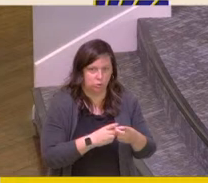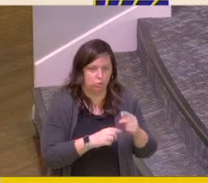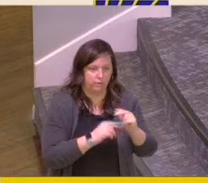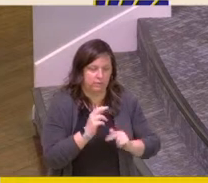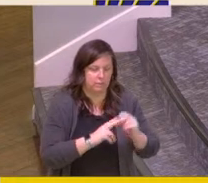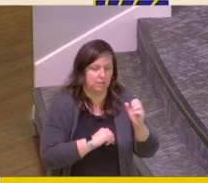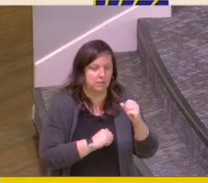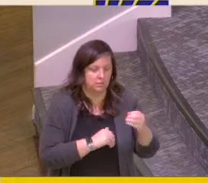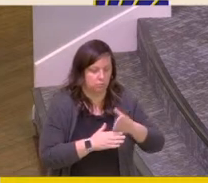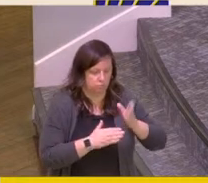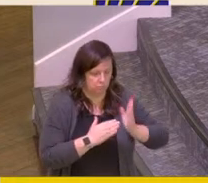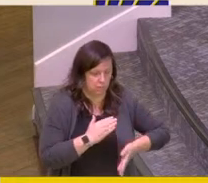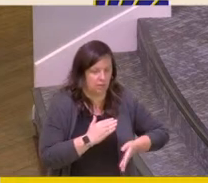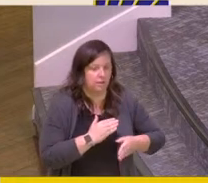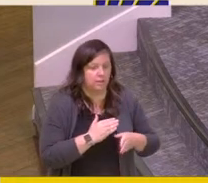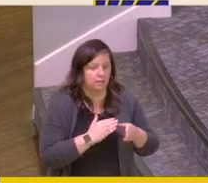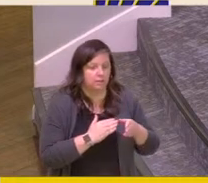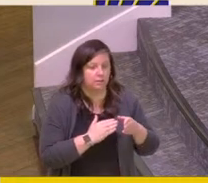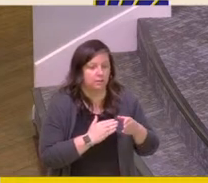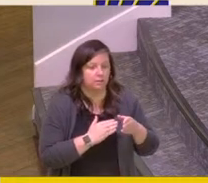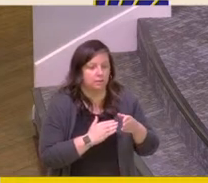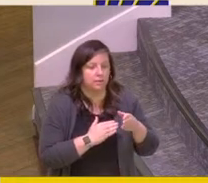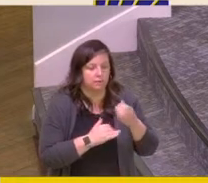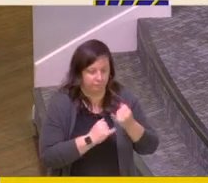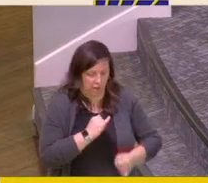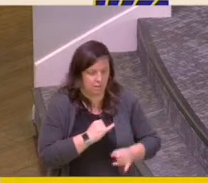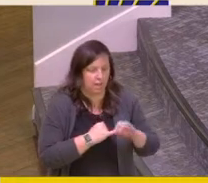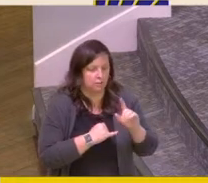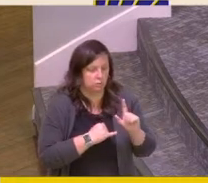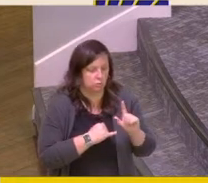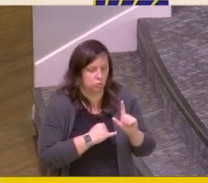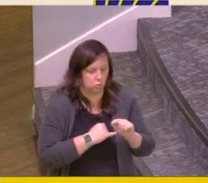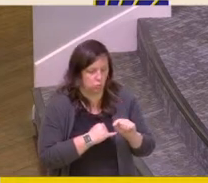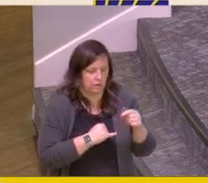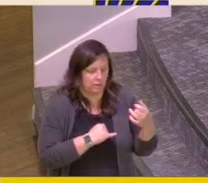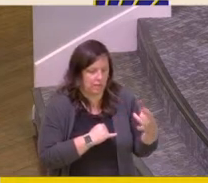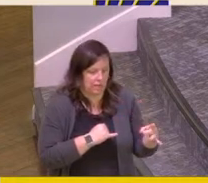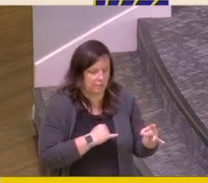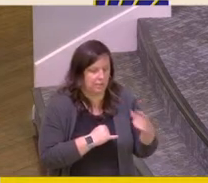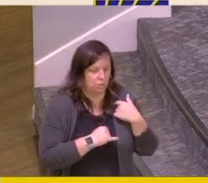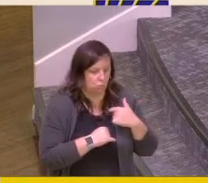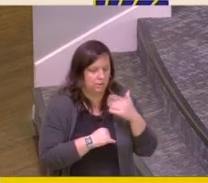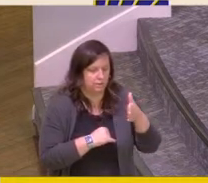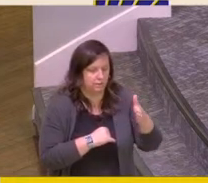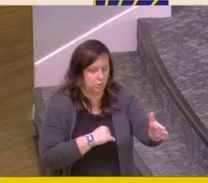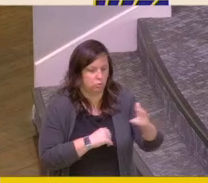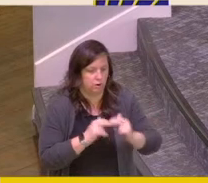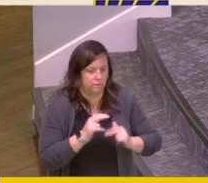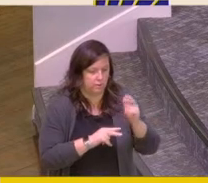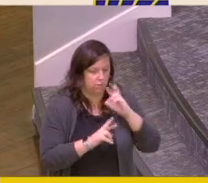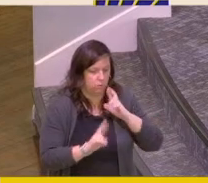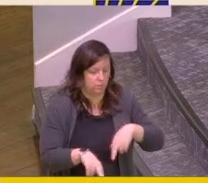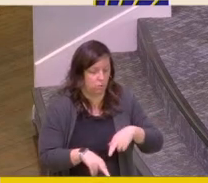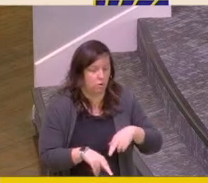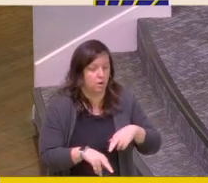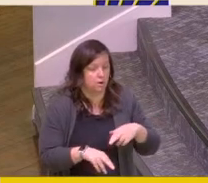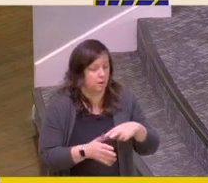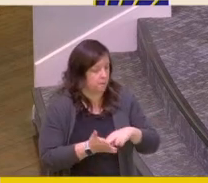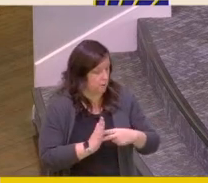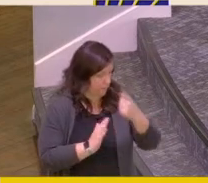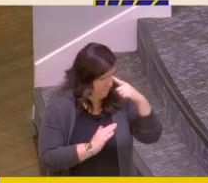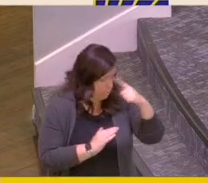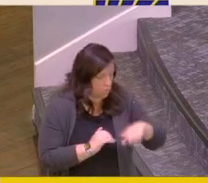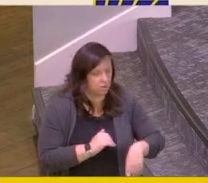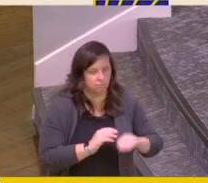finalized in November 18, 2018 was the future facilities use report. And the purpose of that was to provide a clear vision for